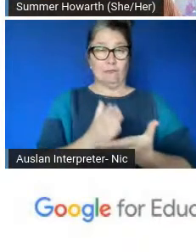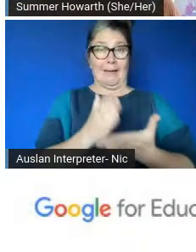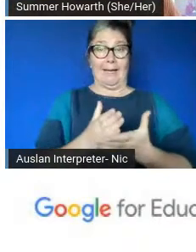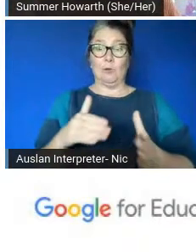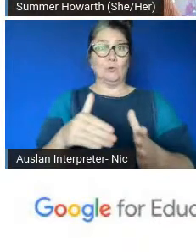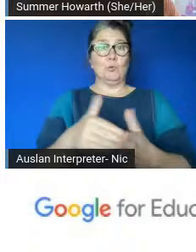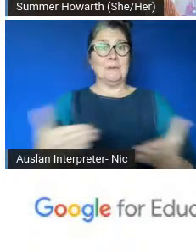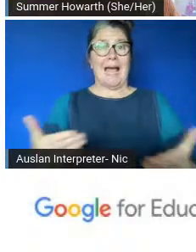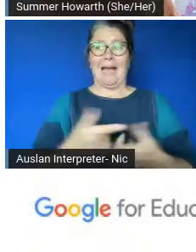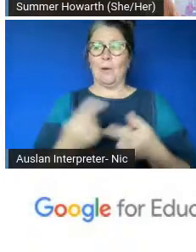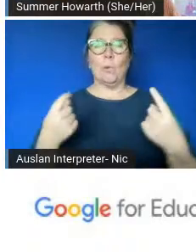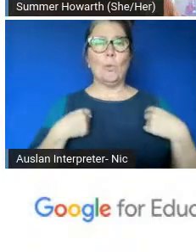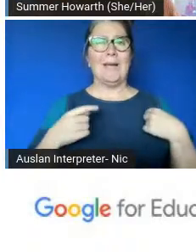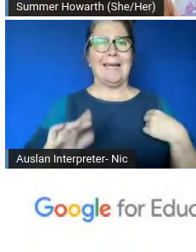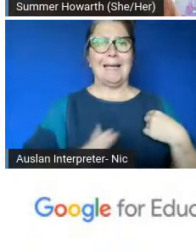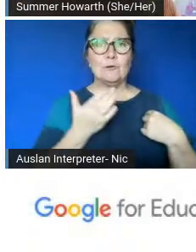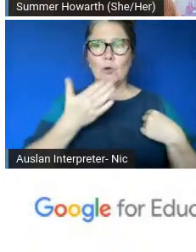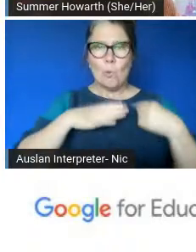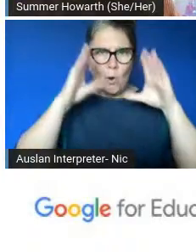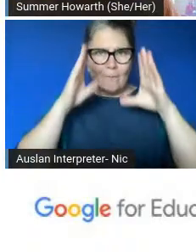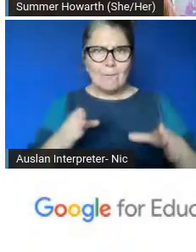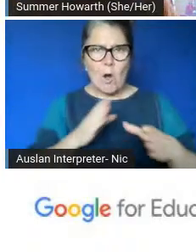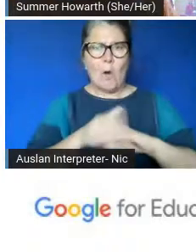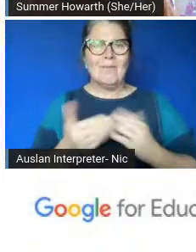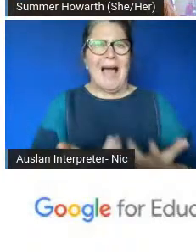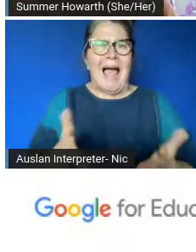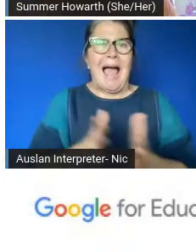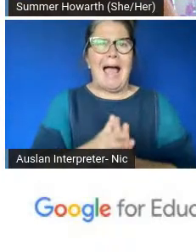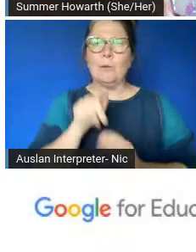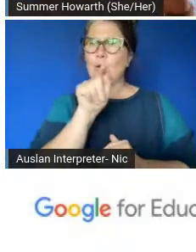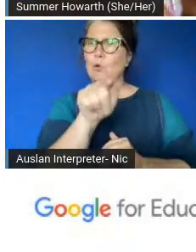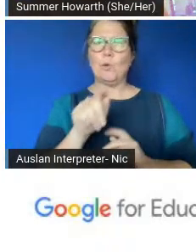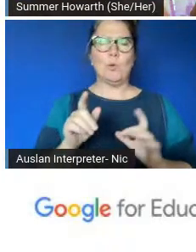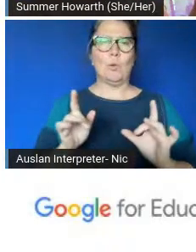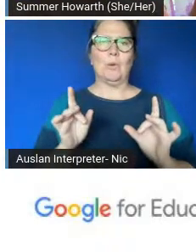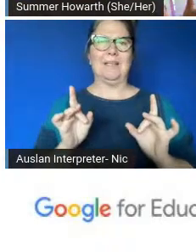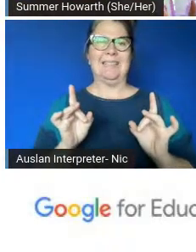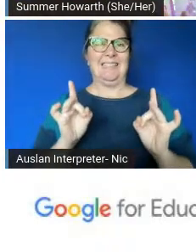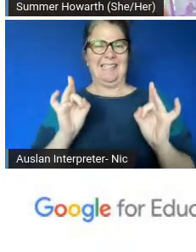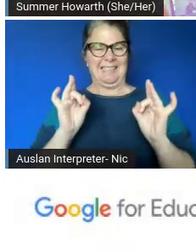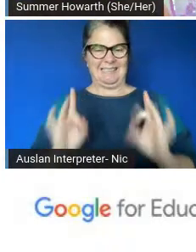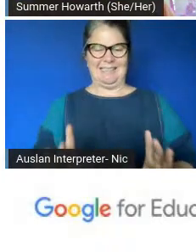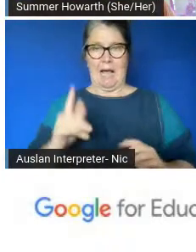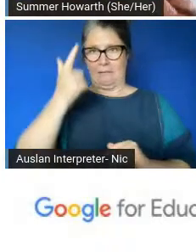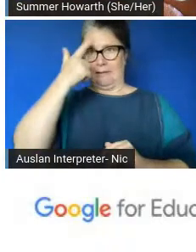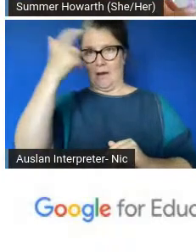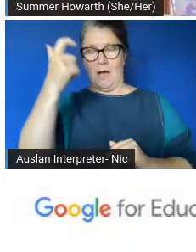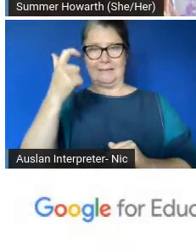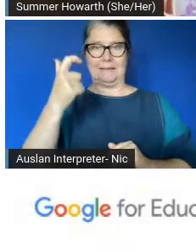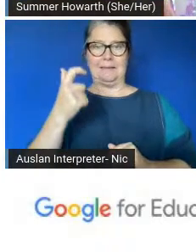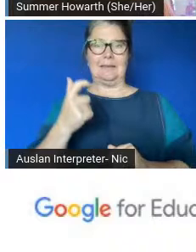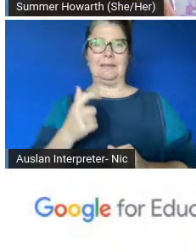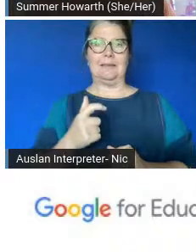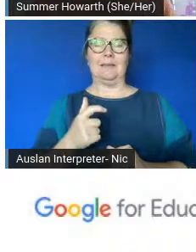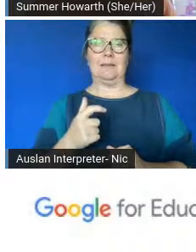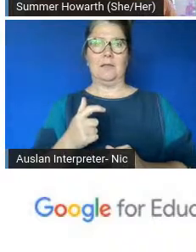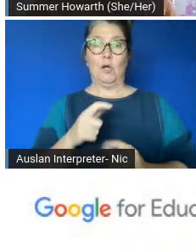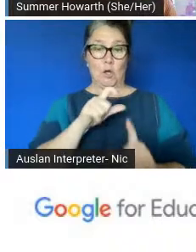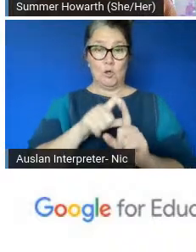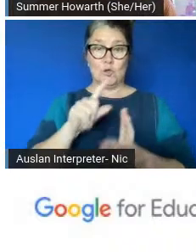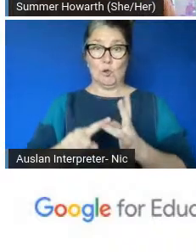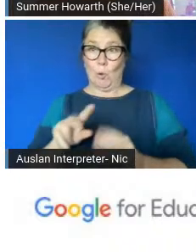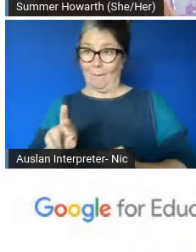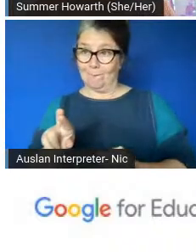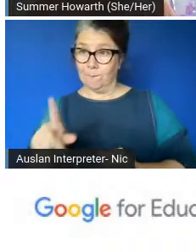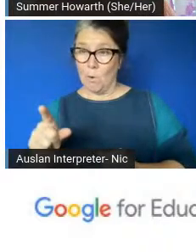is understanding how is it that you're activating this 4 and this width. Let's just say the 2 is taken care of and something we want to move away